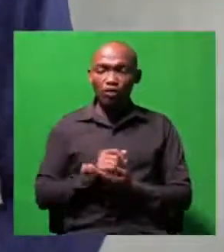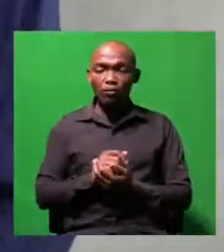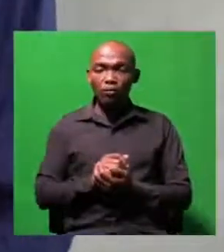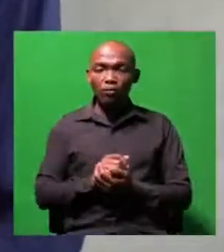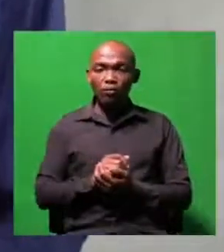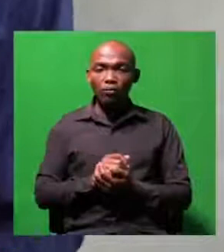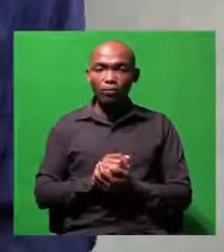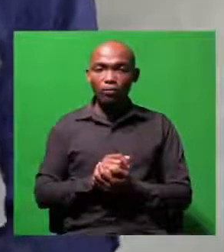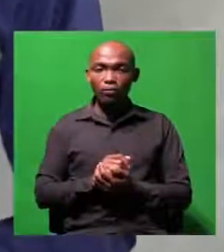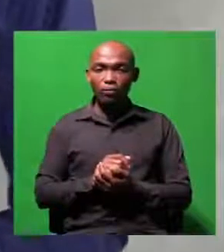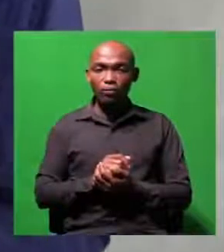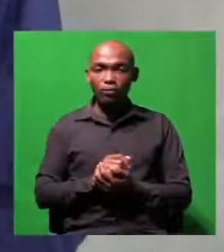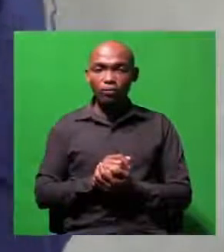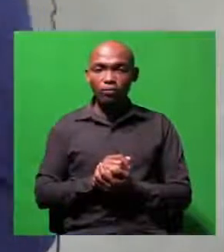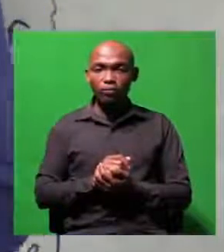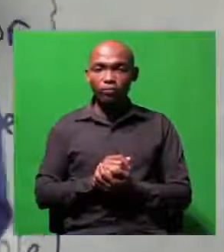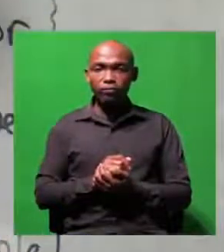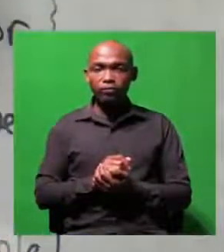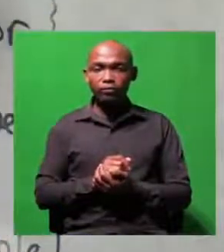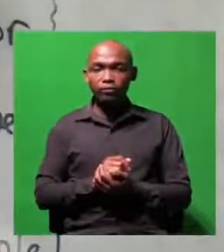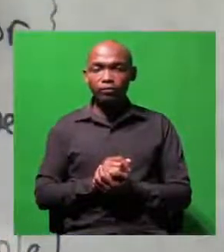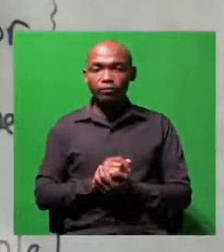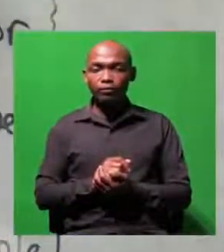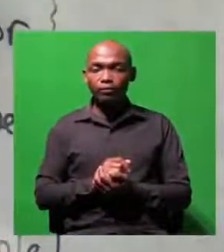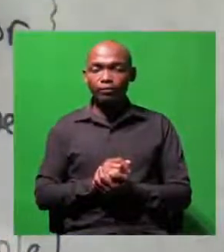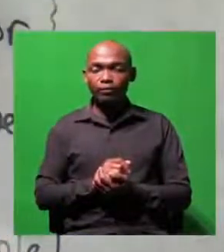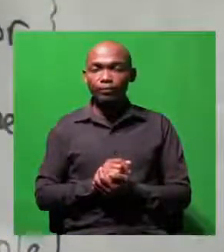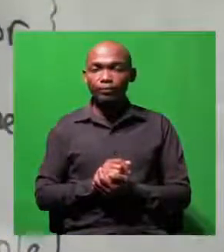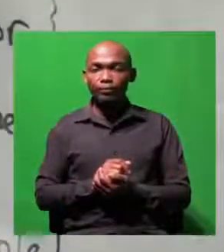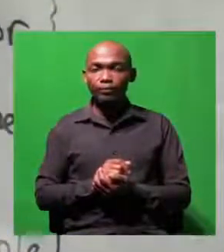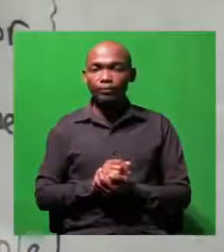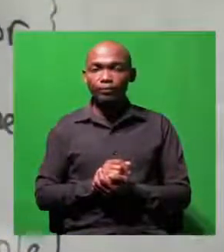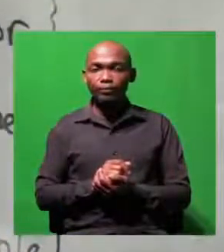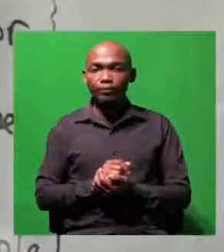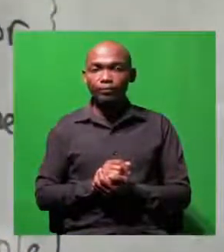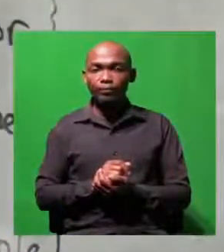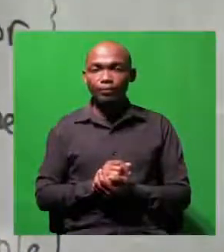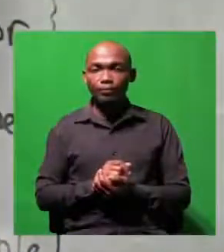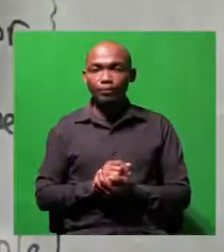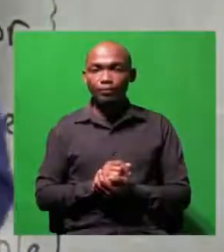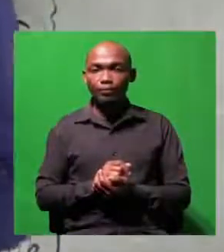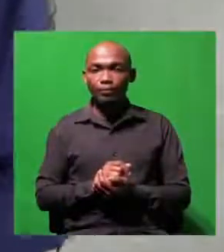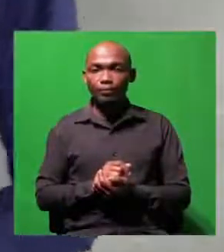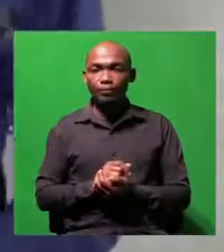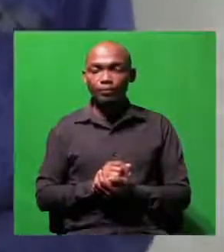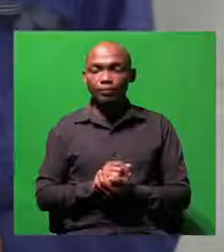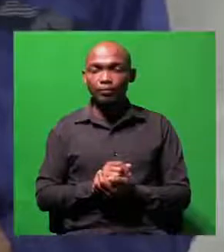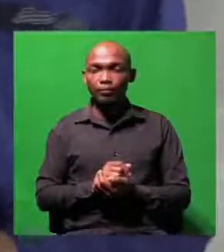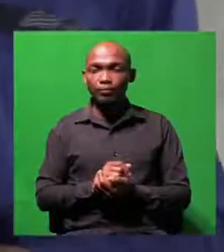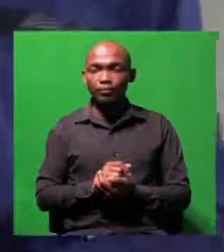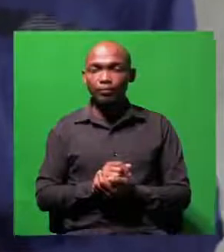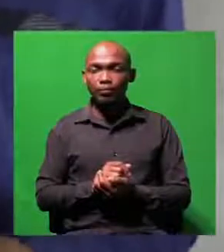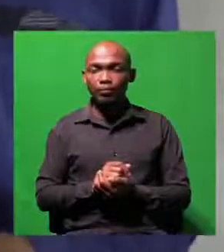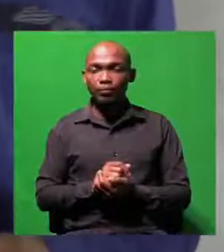reason behind low level of production during primitive communalism?